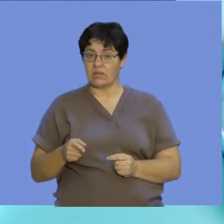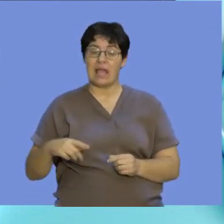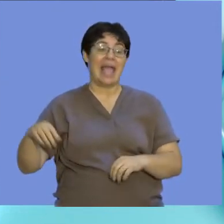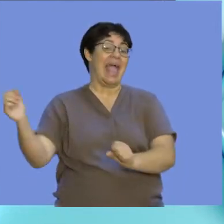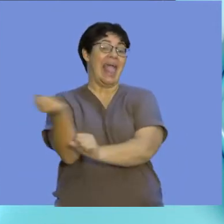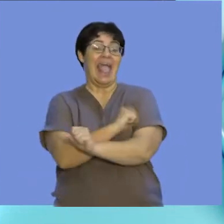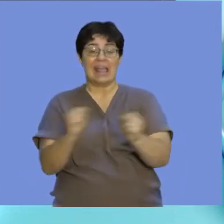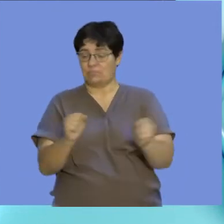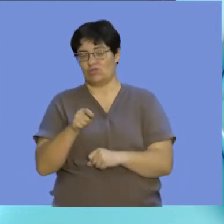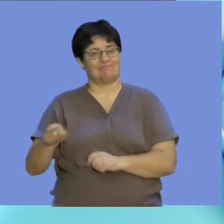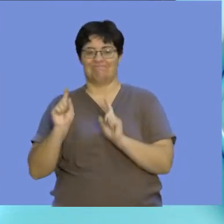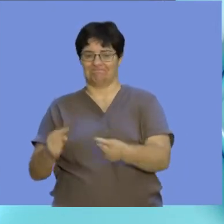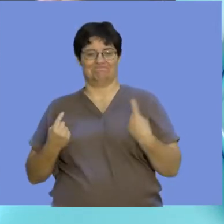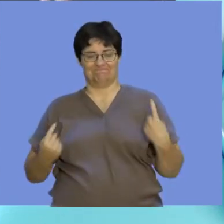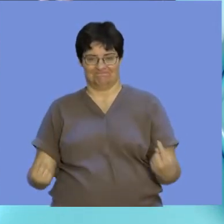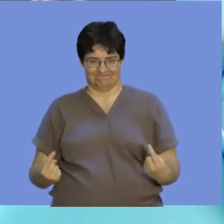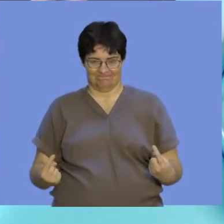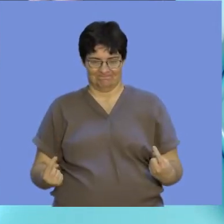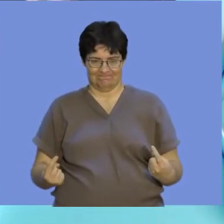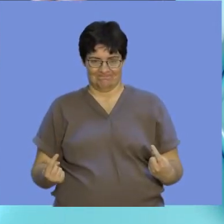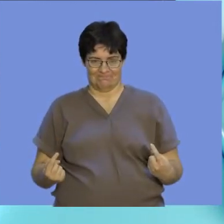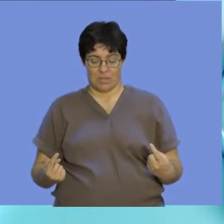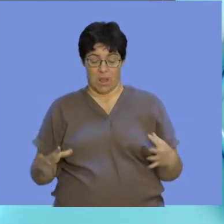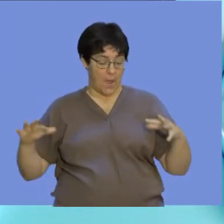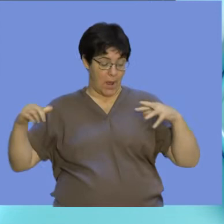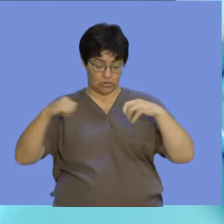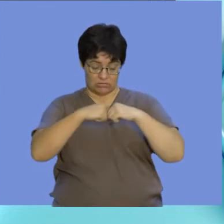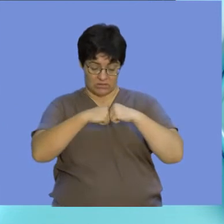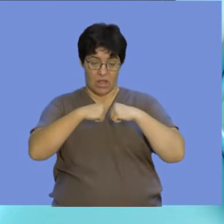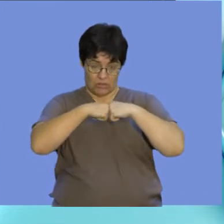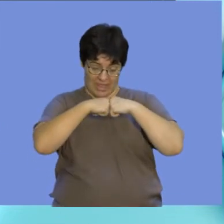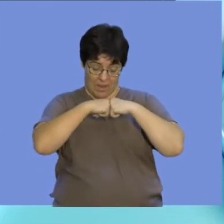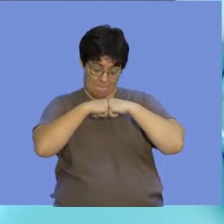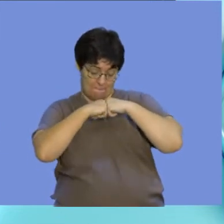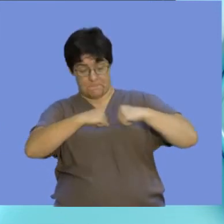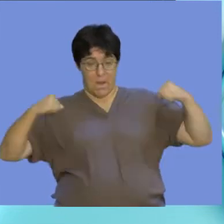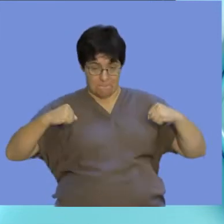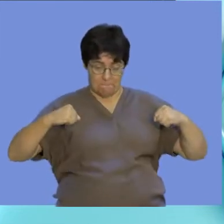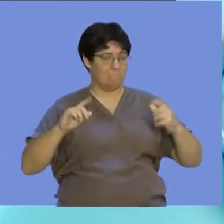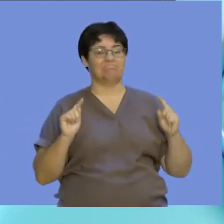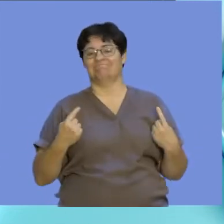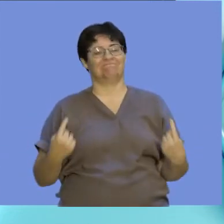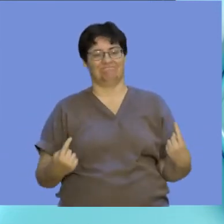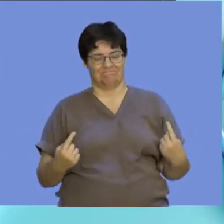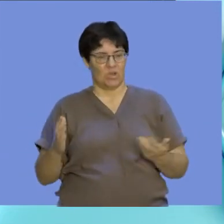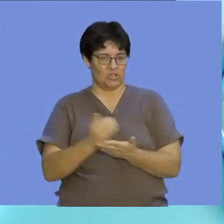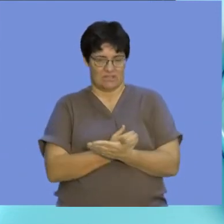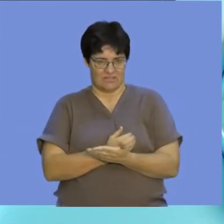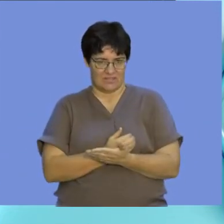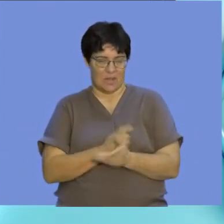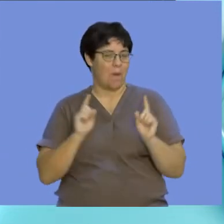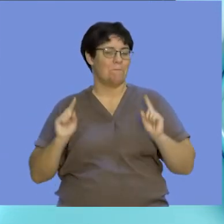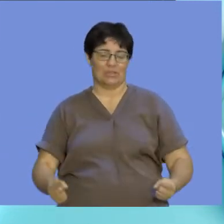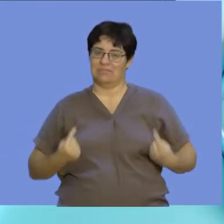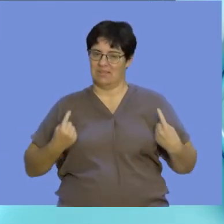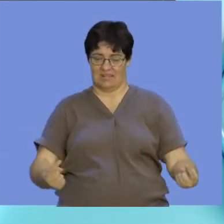explosion, so objects that are together that then move apart, where the kinetic energy is conserved. That is not possible.